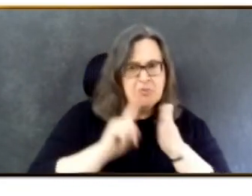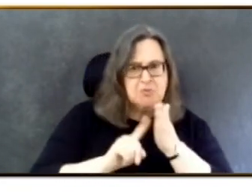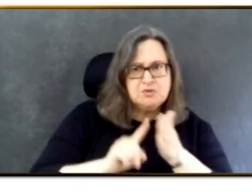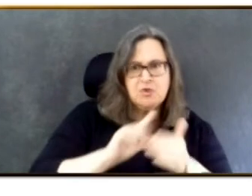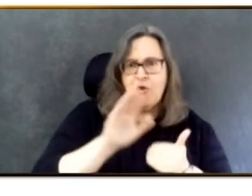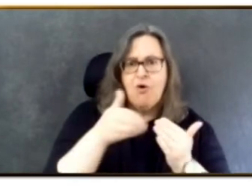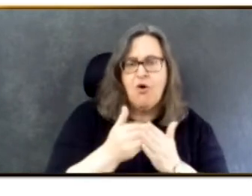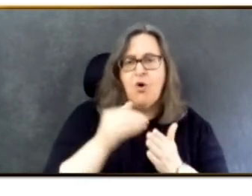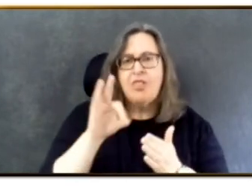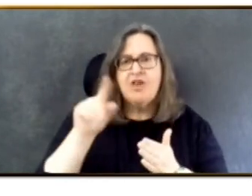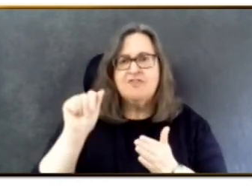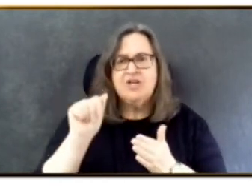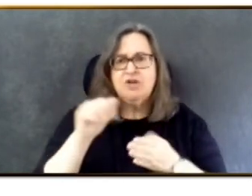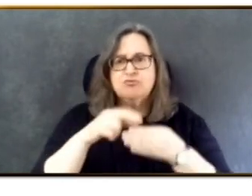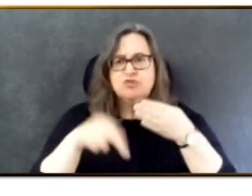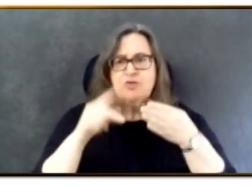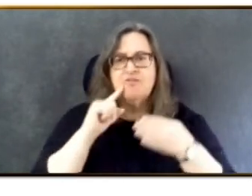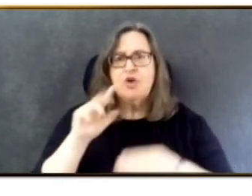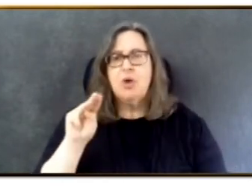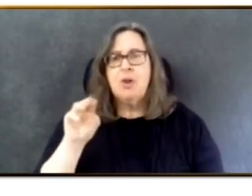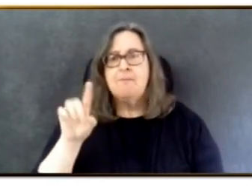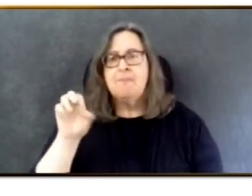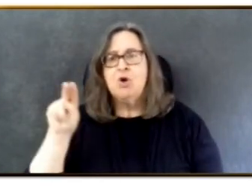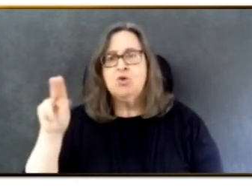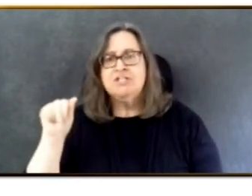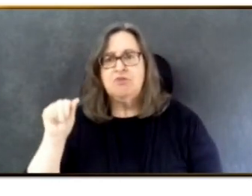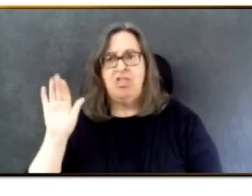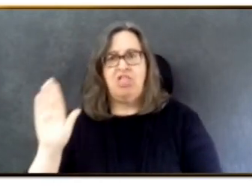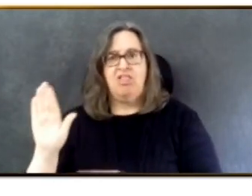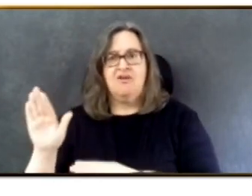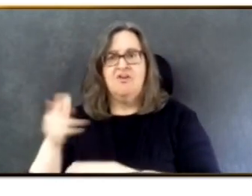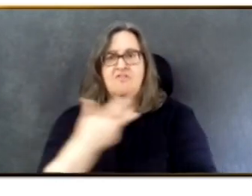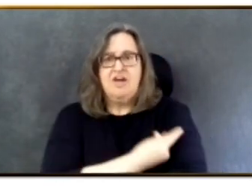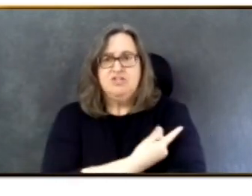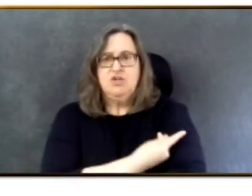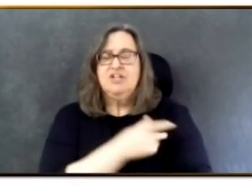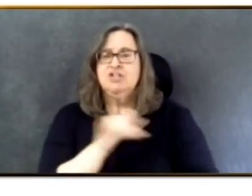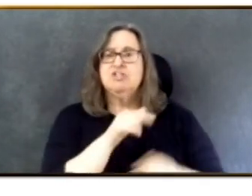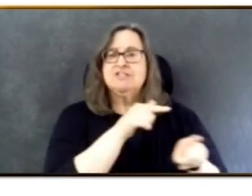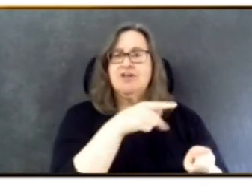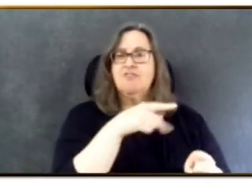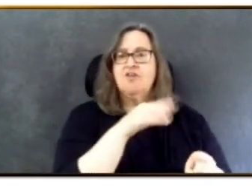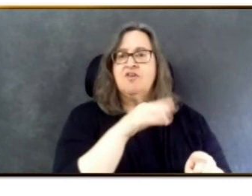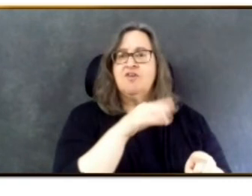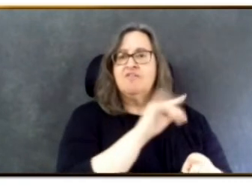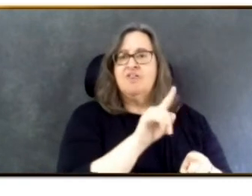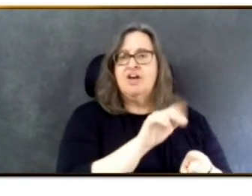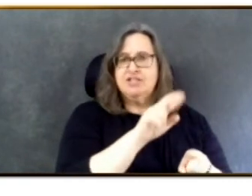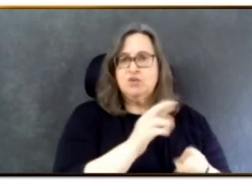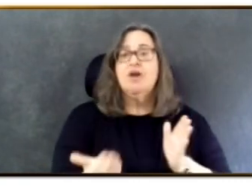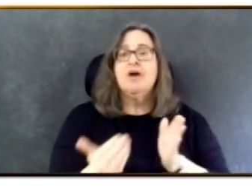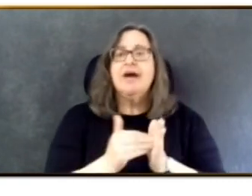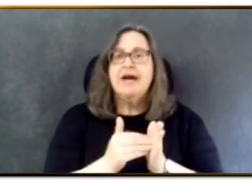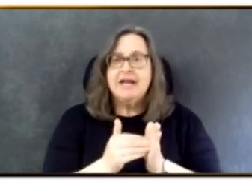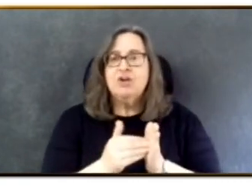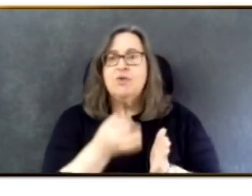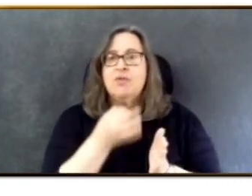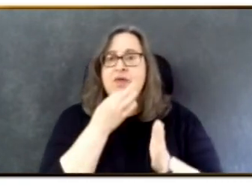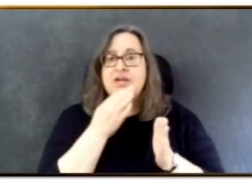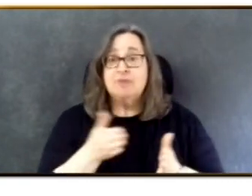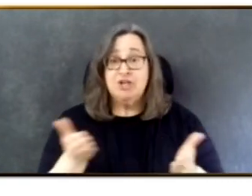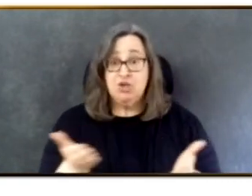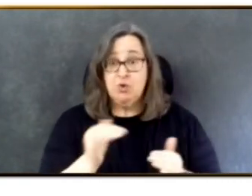findings for Moderna's vaccine, just as they did for Pfizer's. And once again, the experts in Illinois